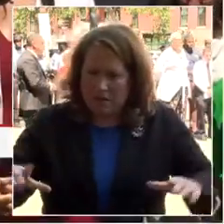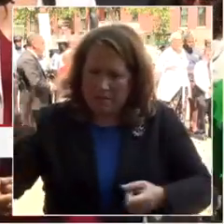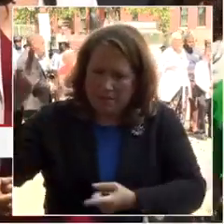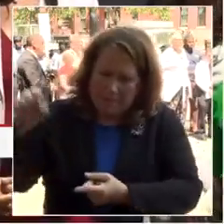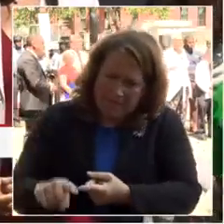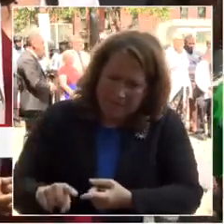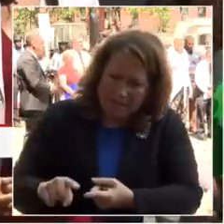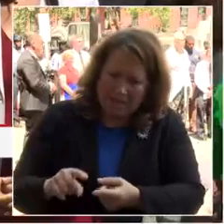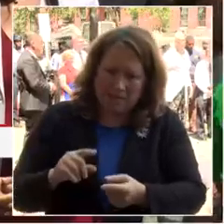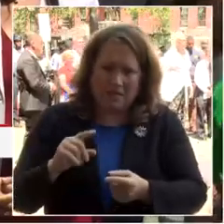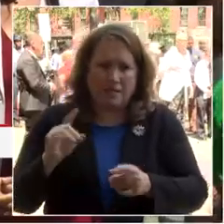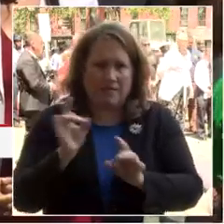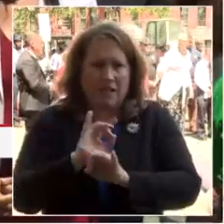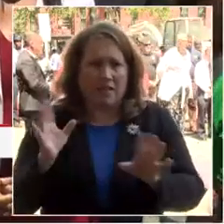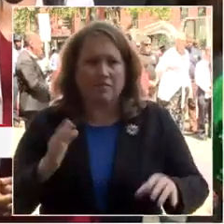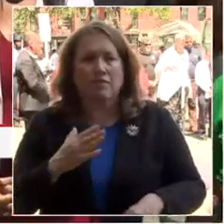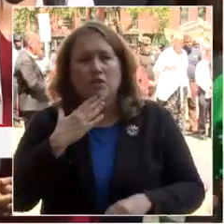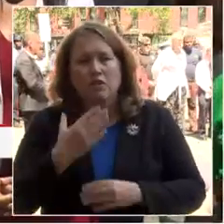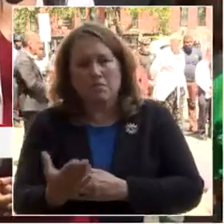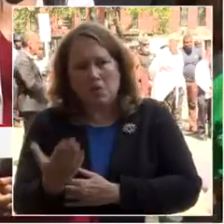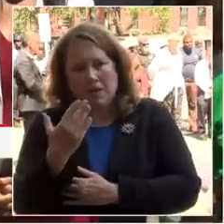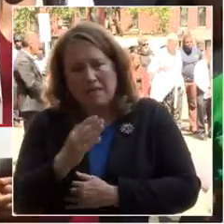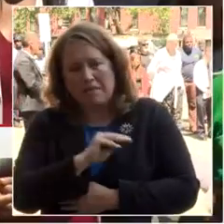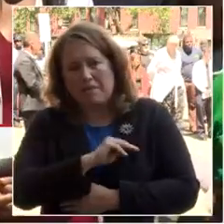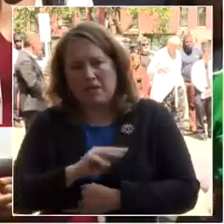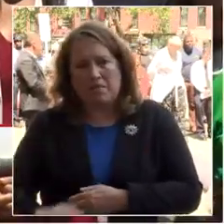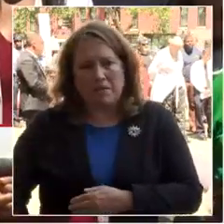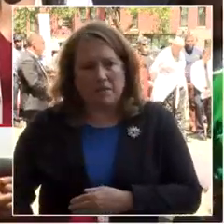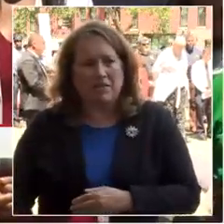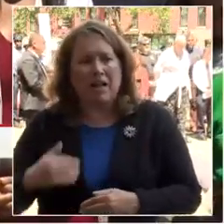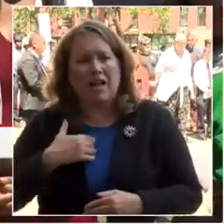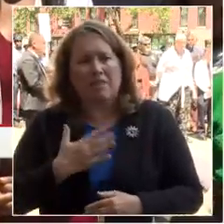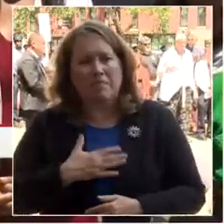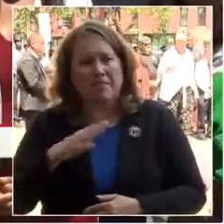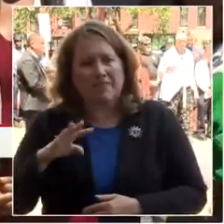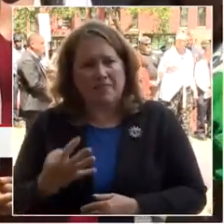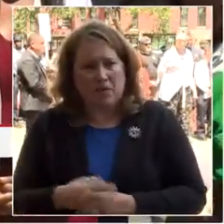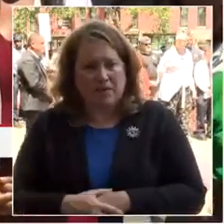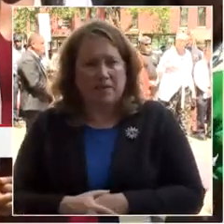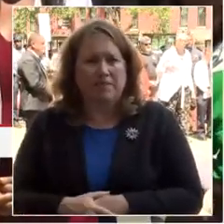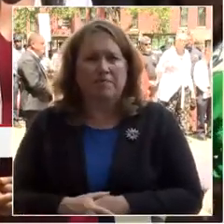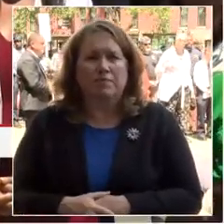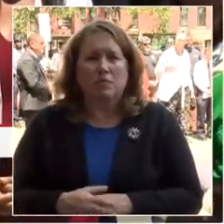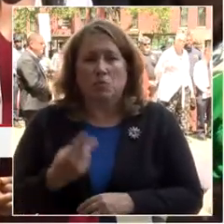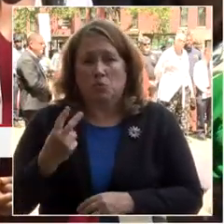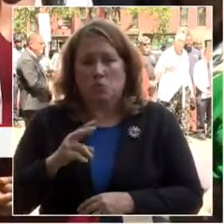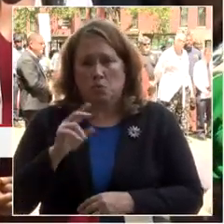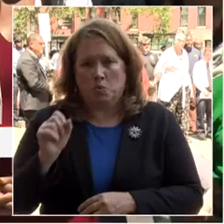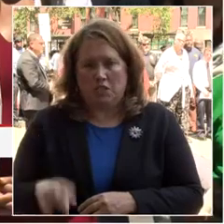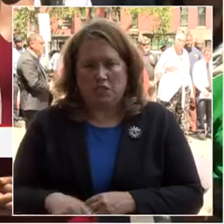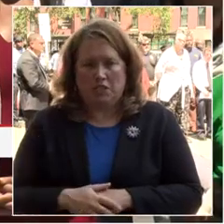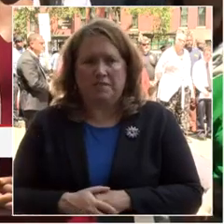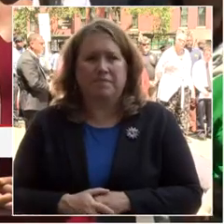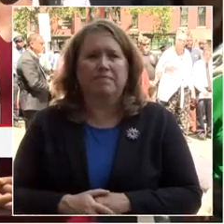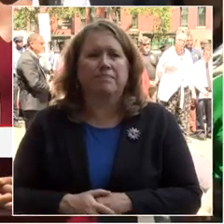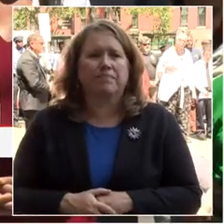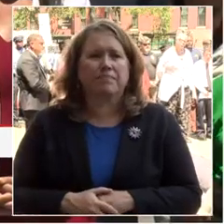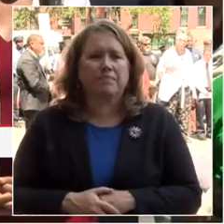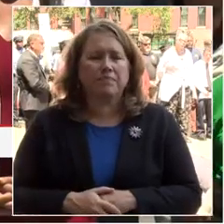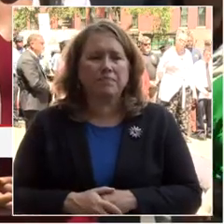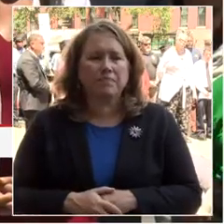Good morning, Mayor. Happy 4th of July weekend. Thank you. I have a two-part question. Why have you been unwilling to include